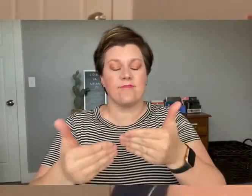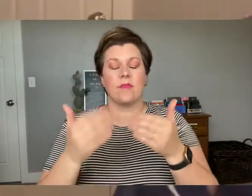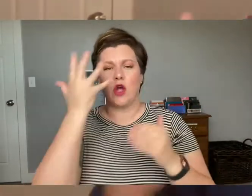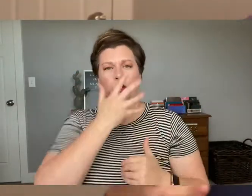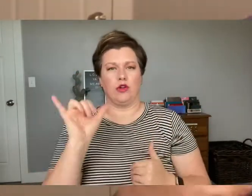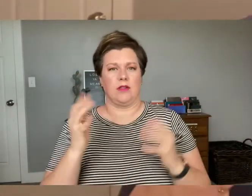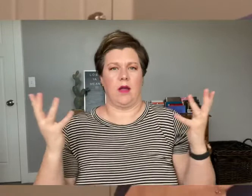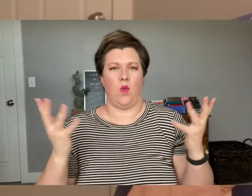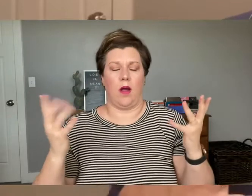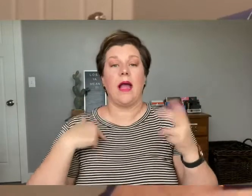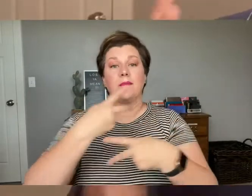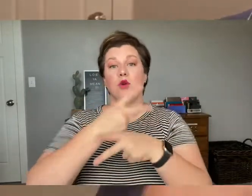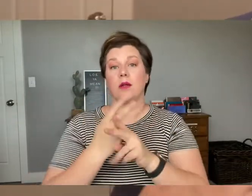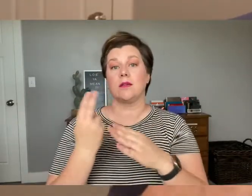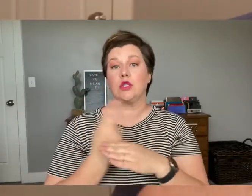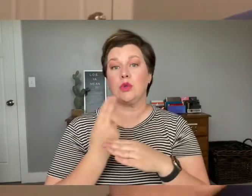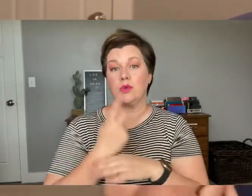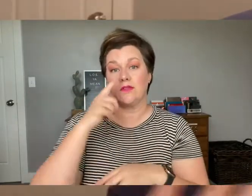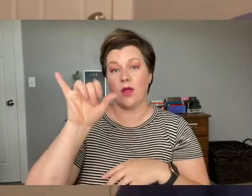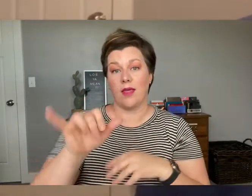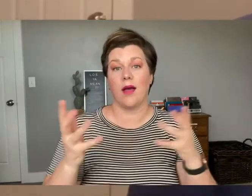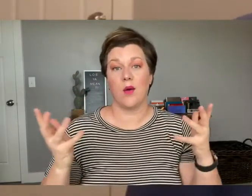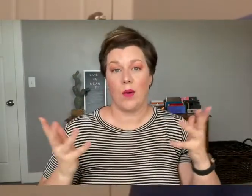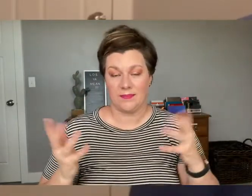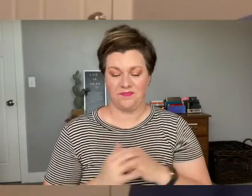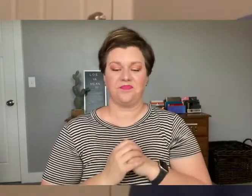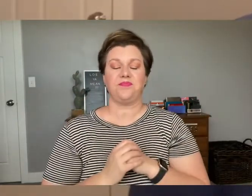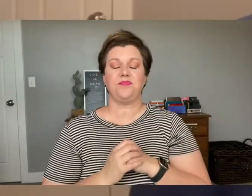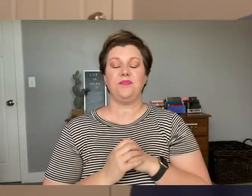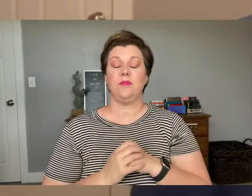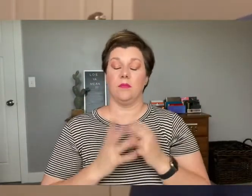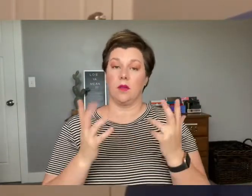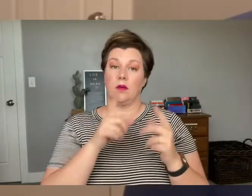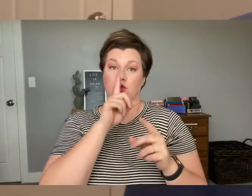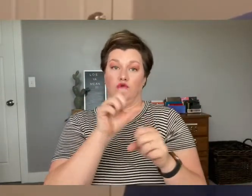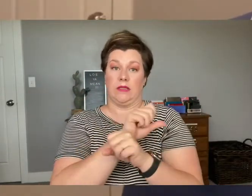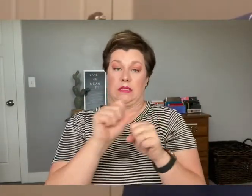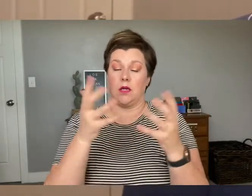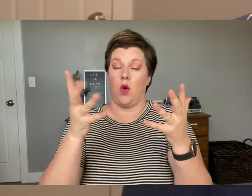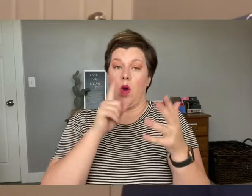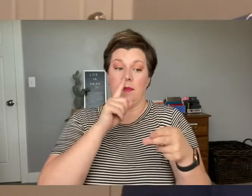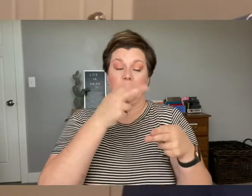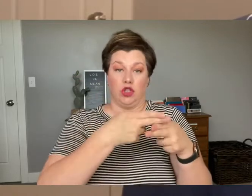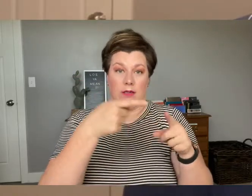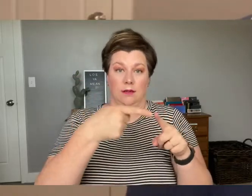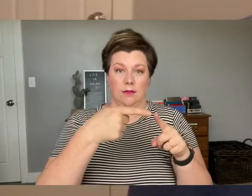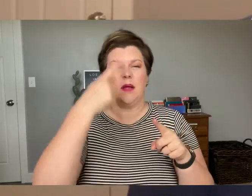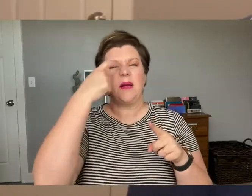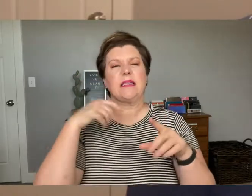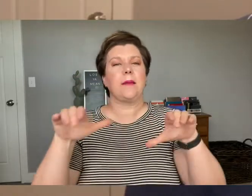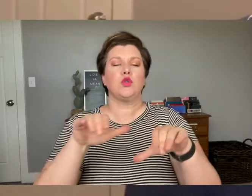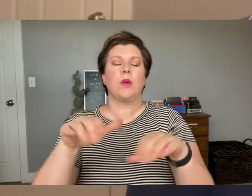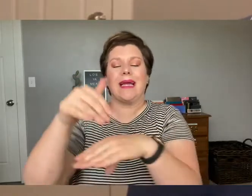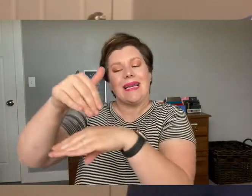process, what that looks like, and then the products that I really like to use for that. Now, honorable mentions,